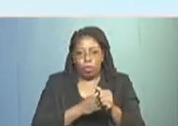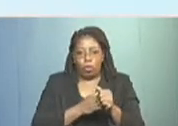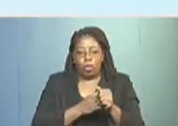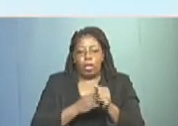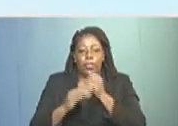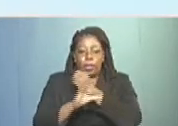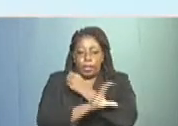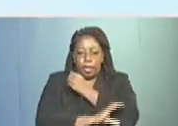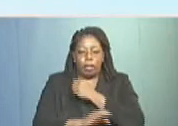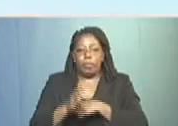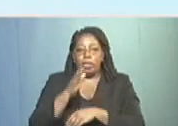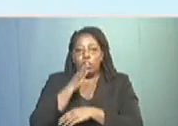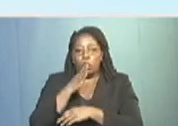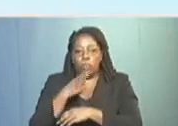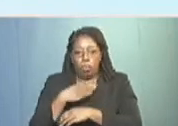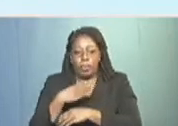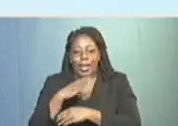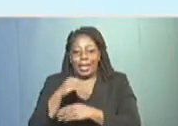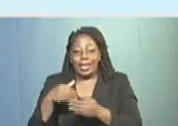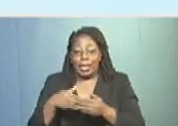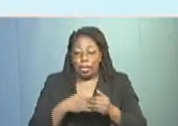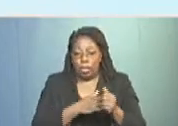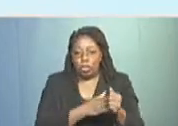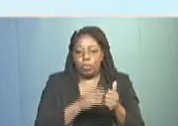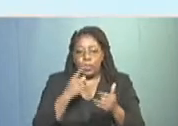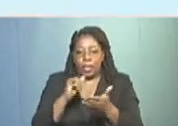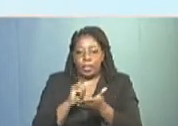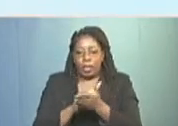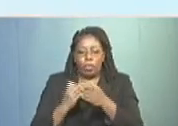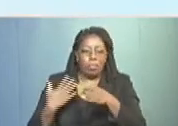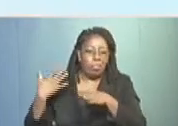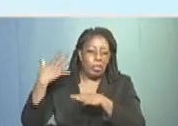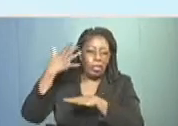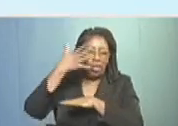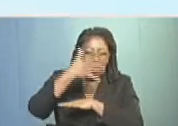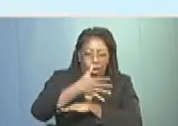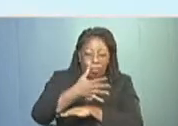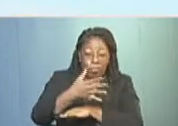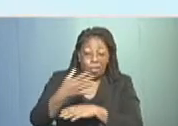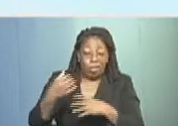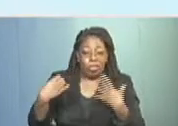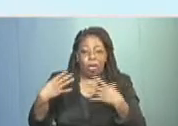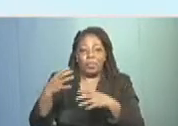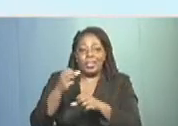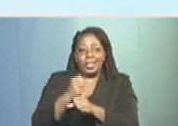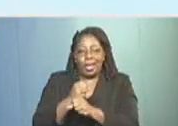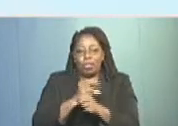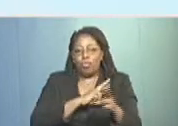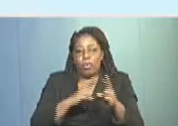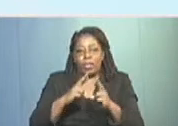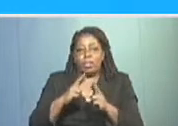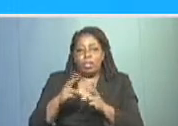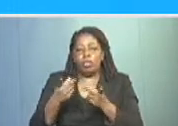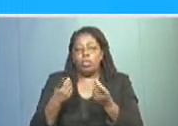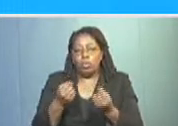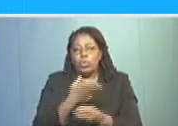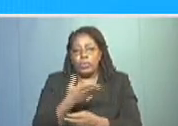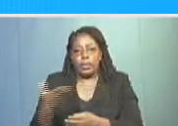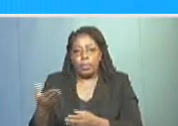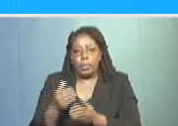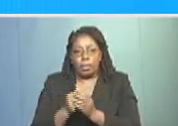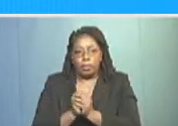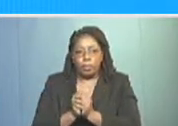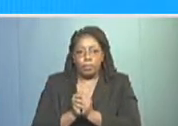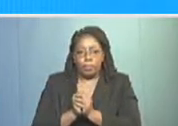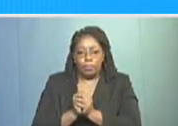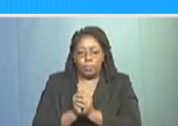Leadership Organization, Charlene Paul, who says we should be beyond shocked and instead get ready to act. It should be